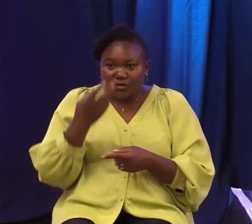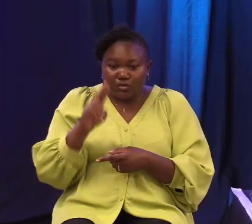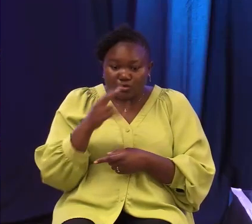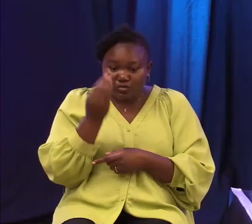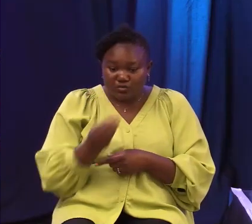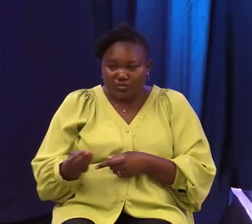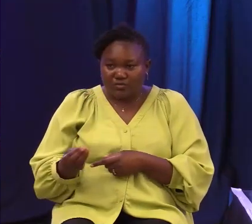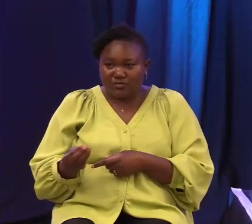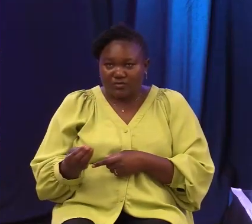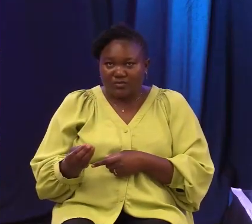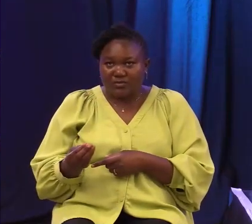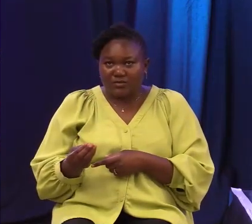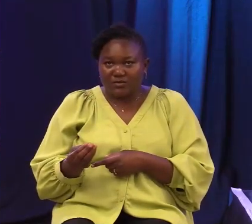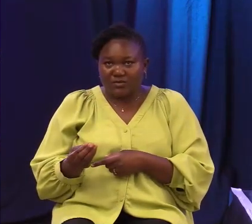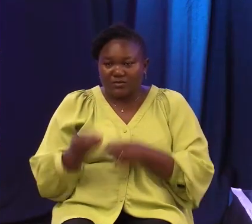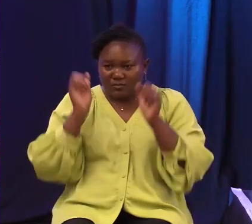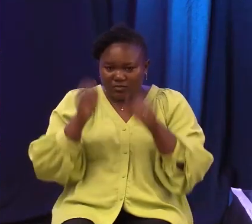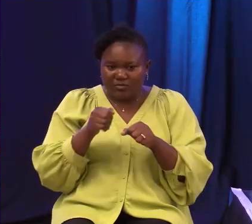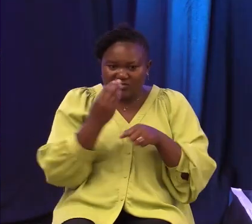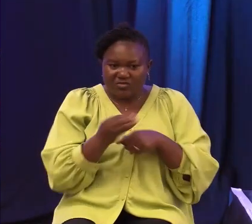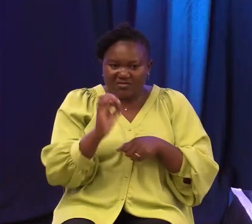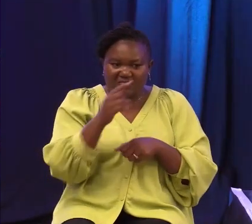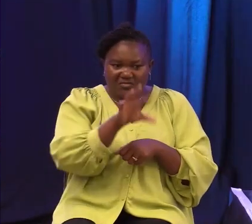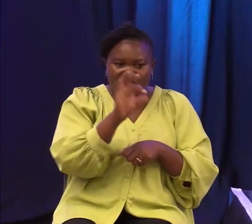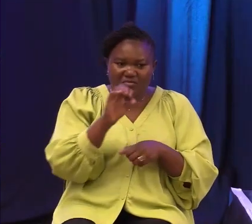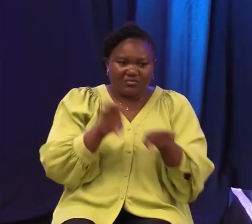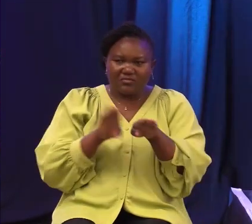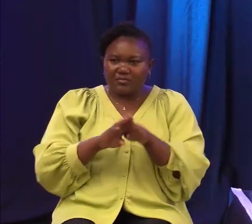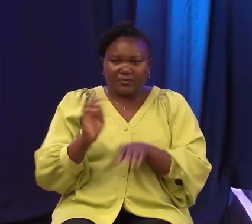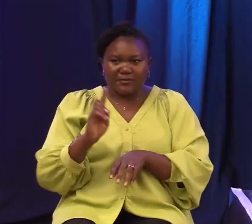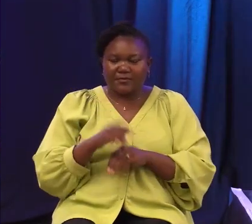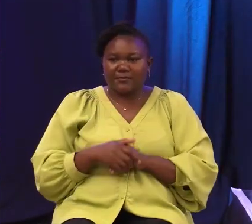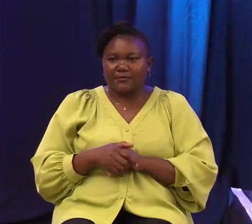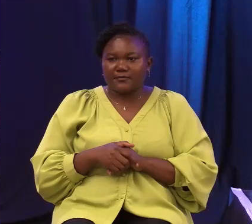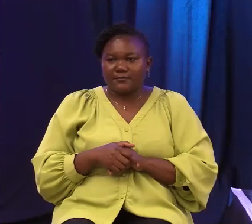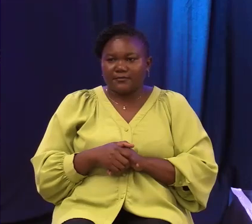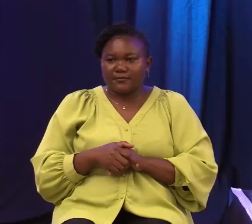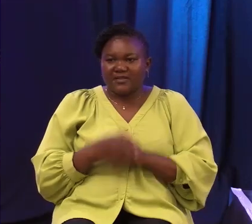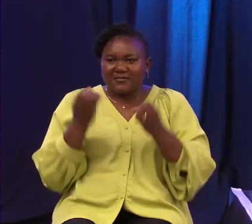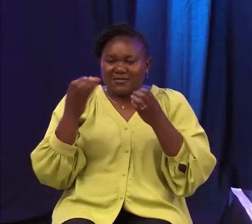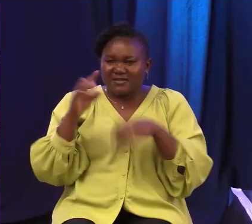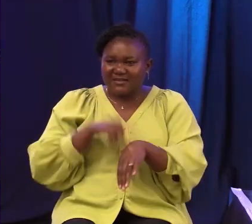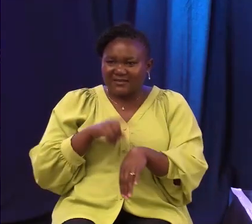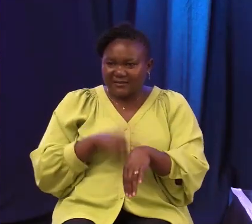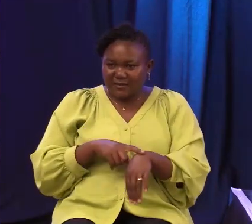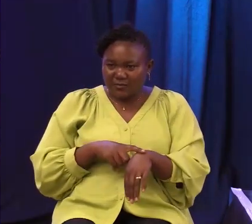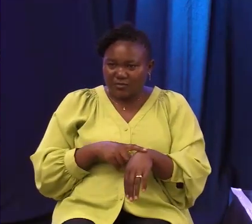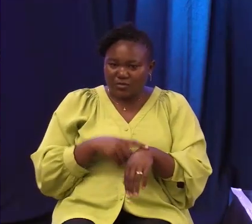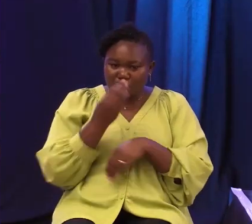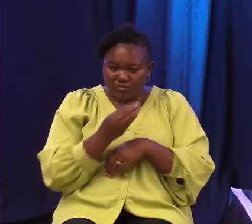children, can choose to do. And more often, the rights of